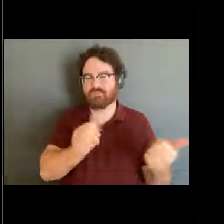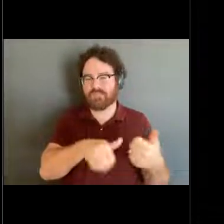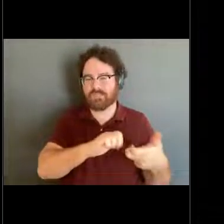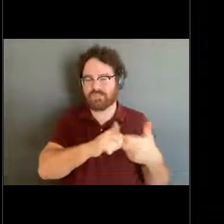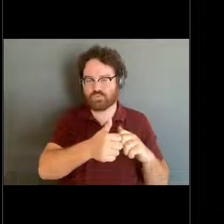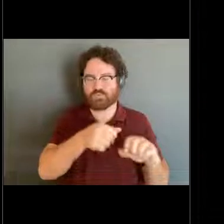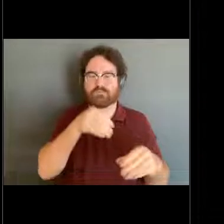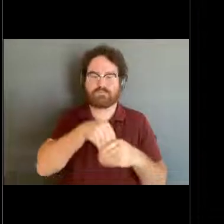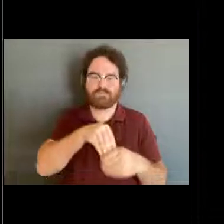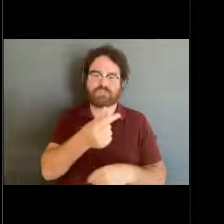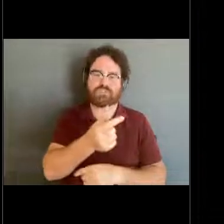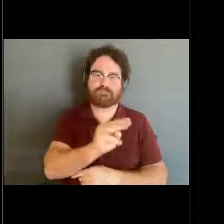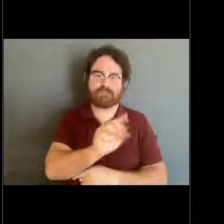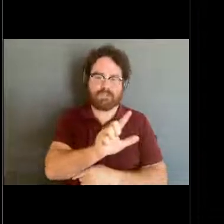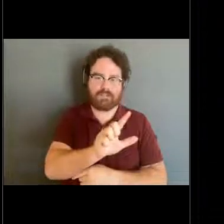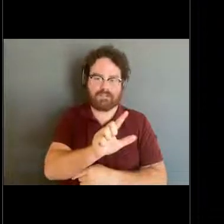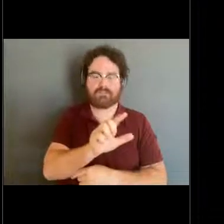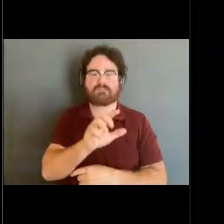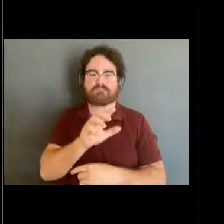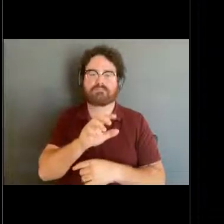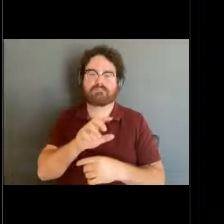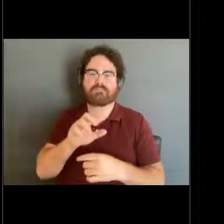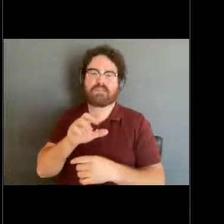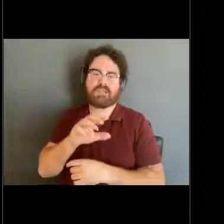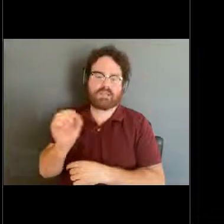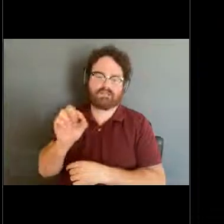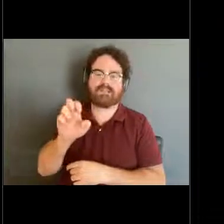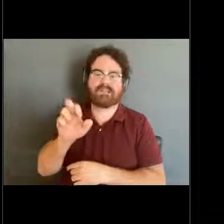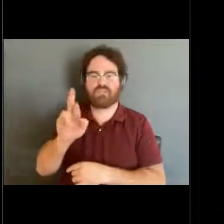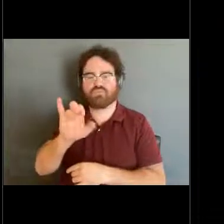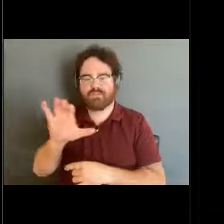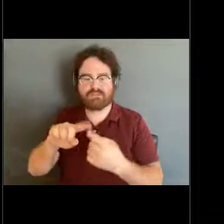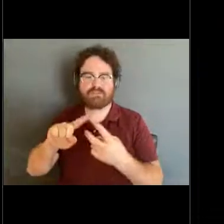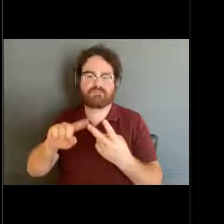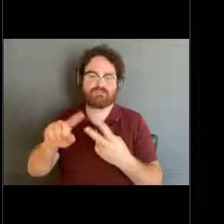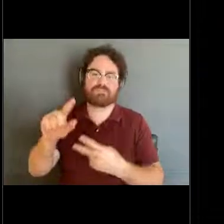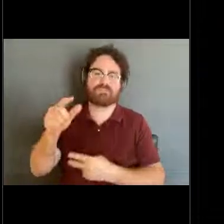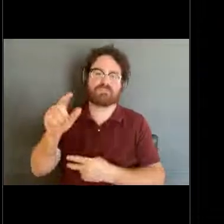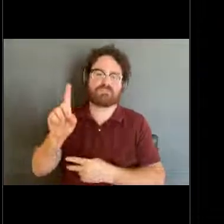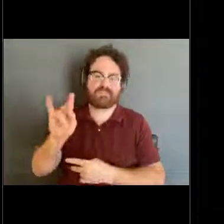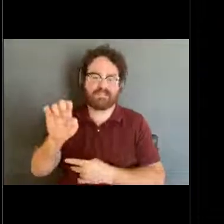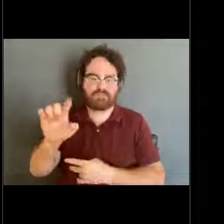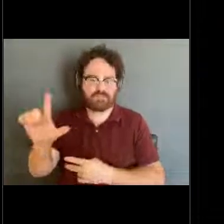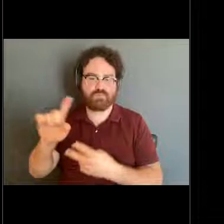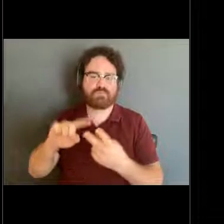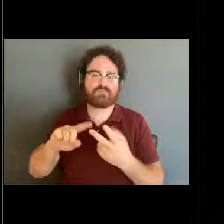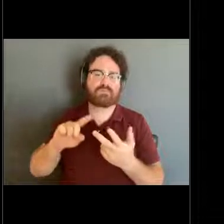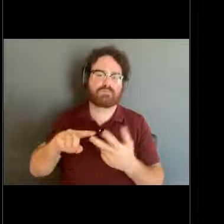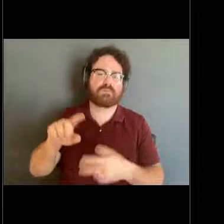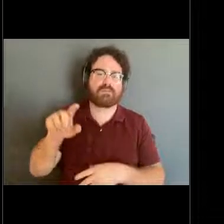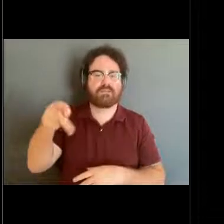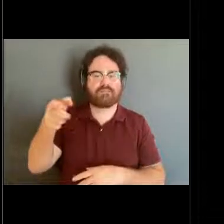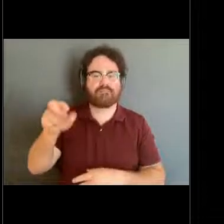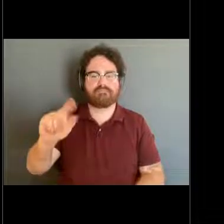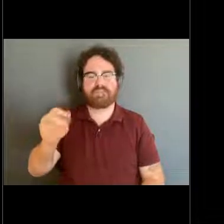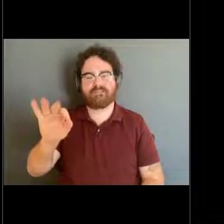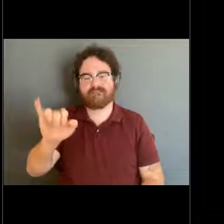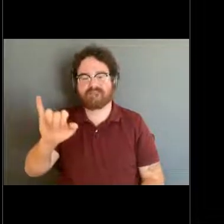CSL, particularly Eric Ray, John Daniel, Pengfei Yu, and Bob Portman were essential. And we